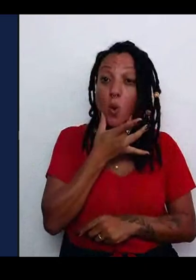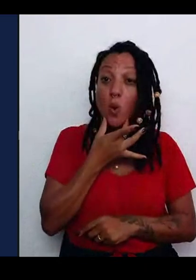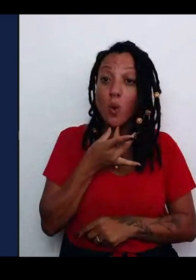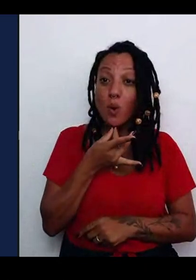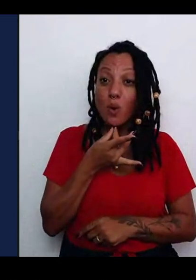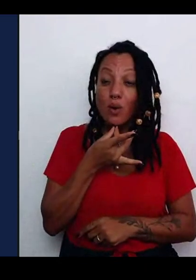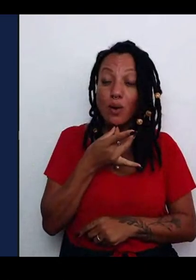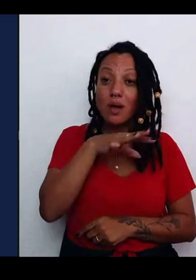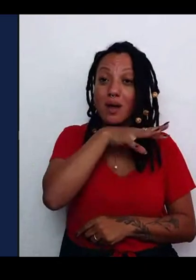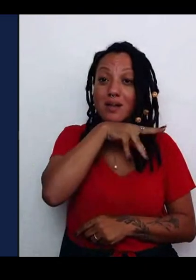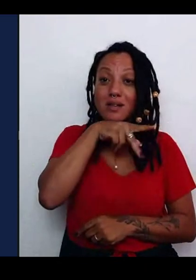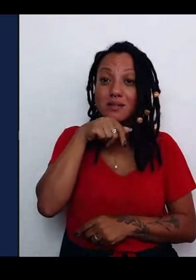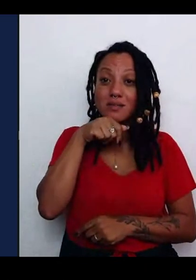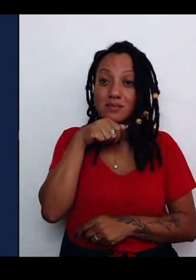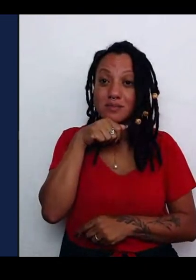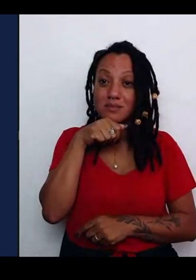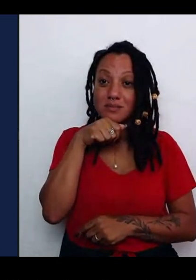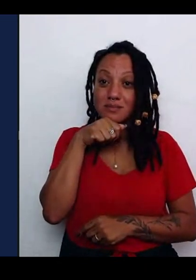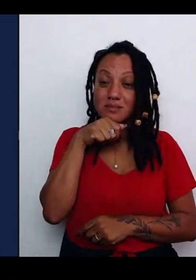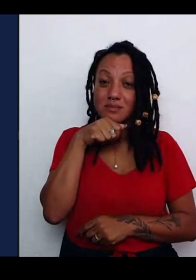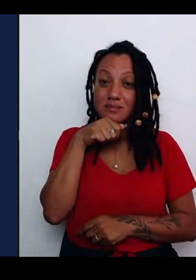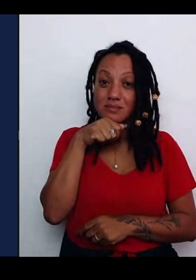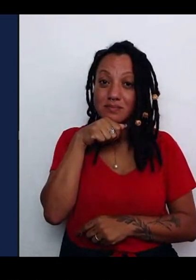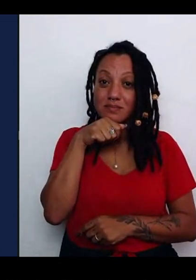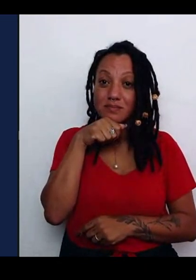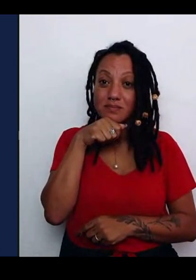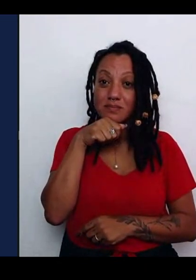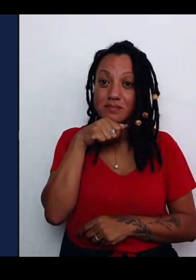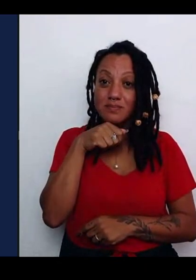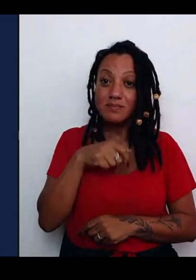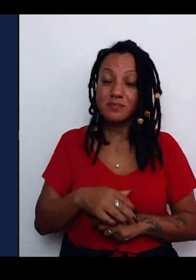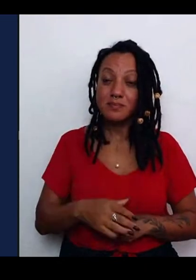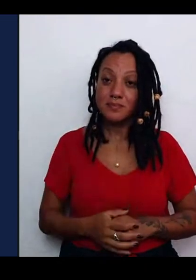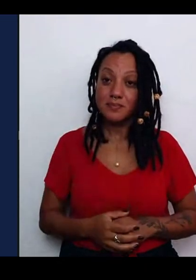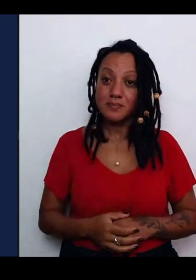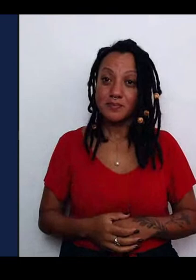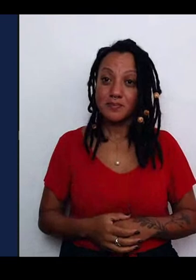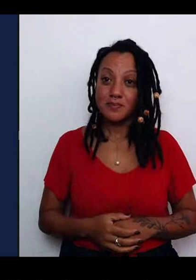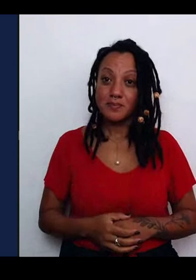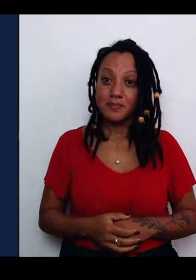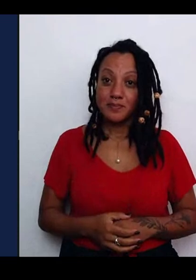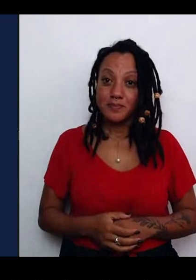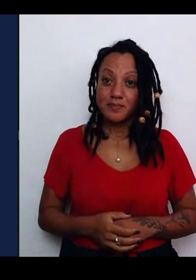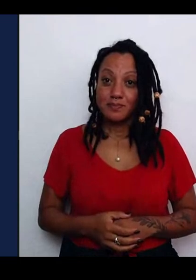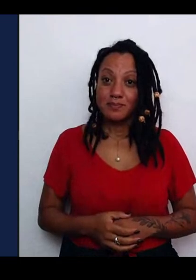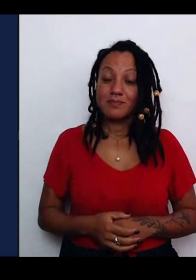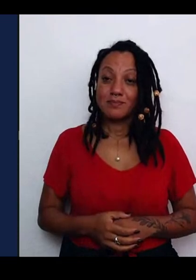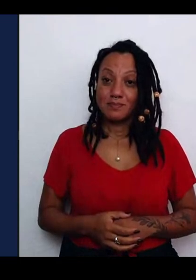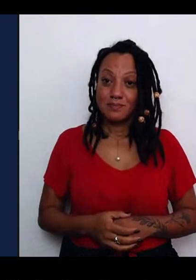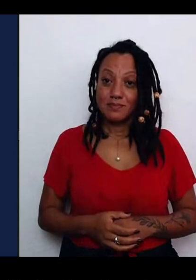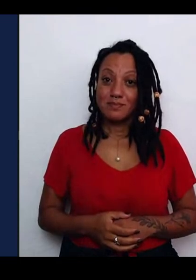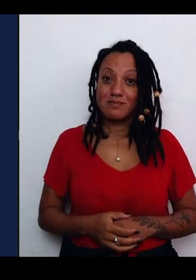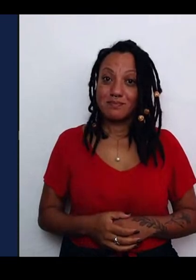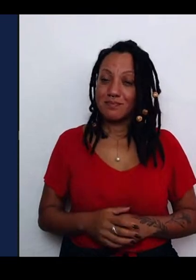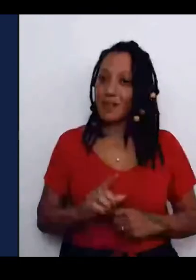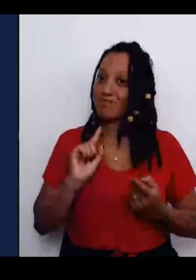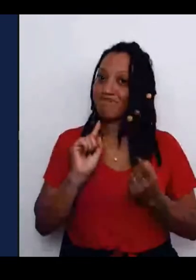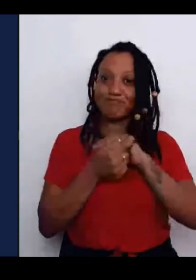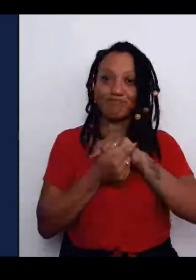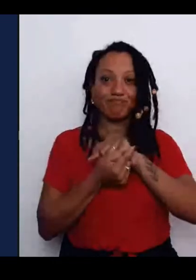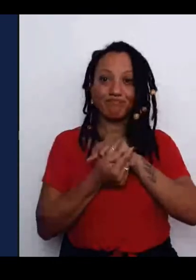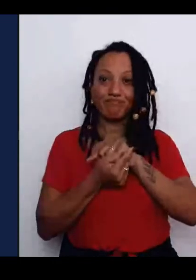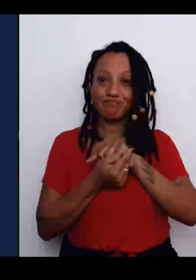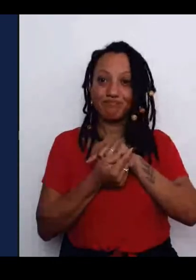Western philosophical traditions thinking of Emmanuel levinas for instance that animals do have faces